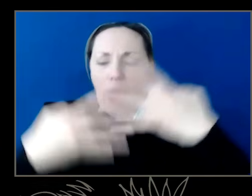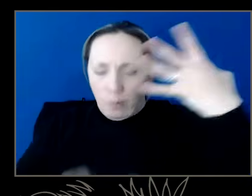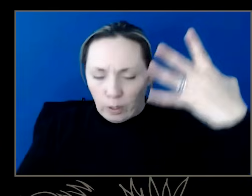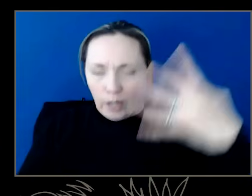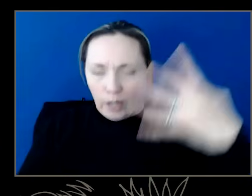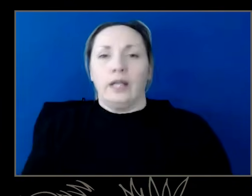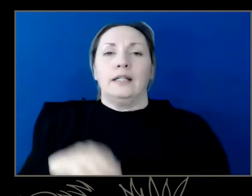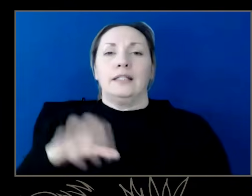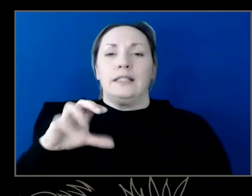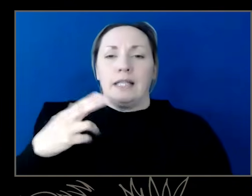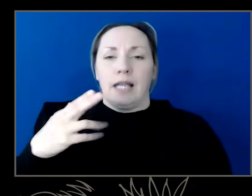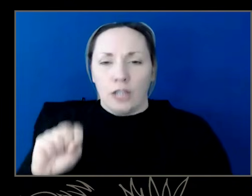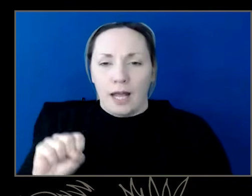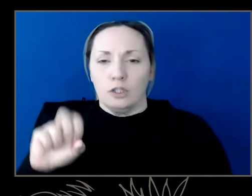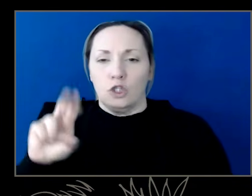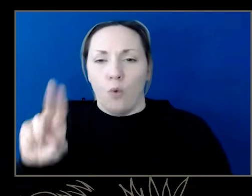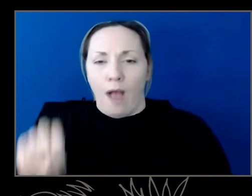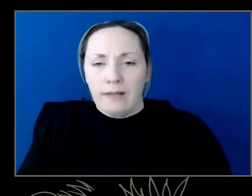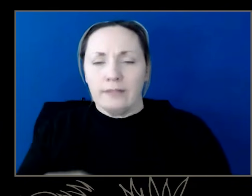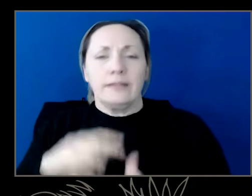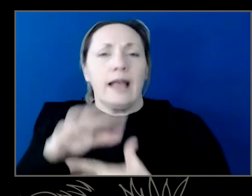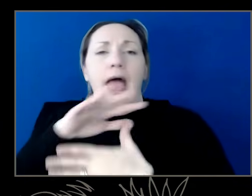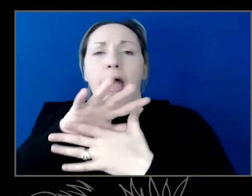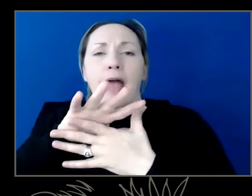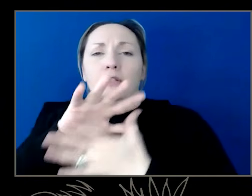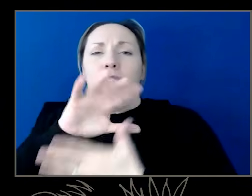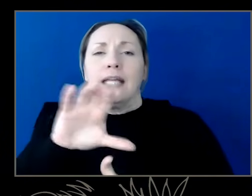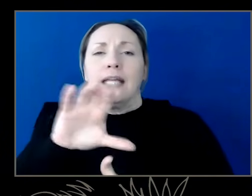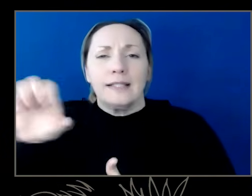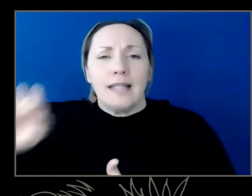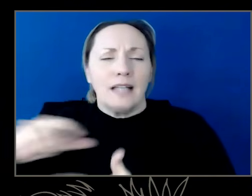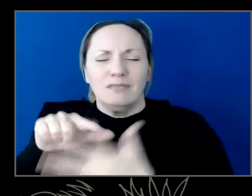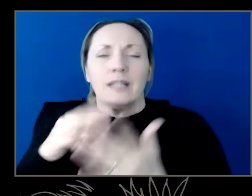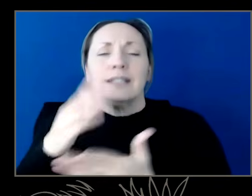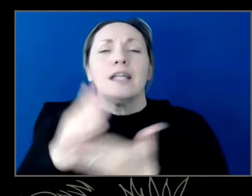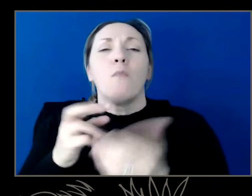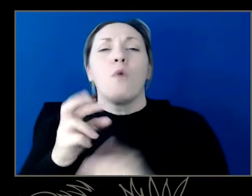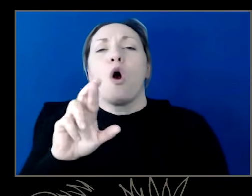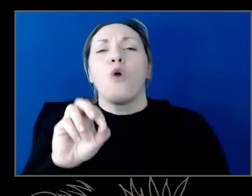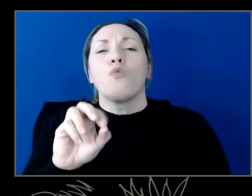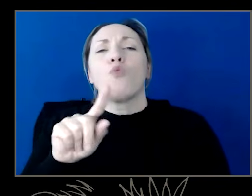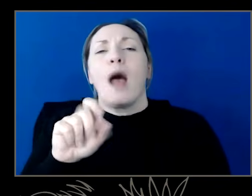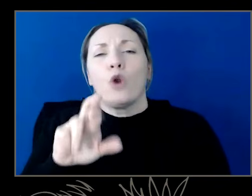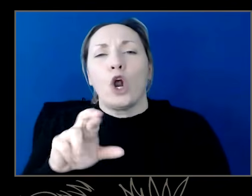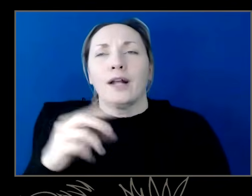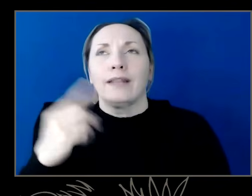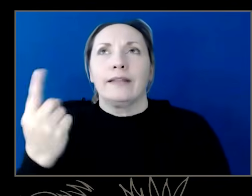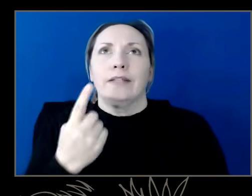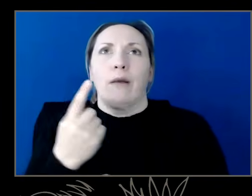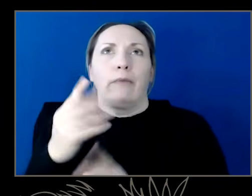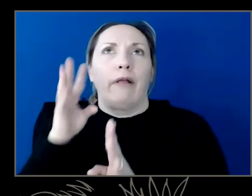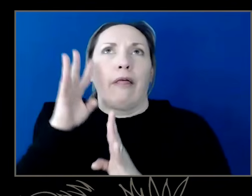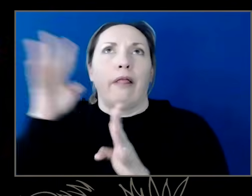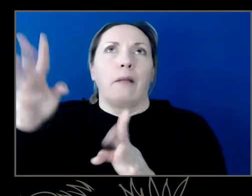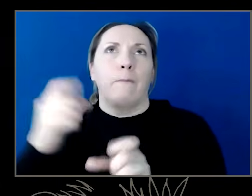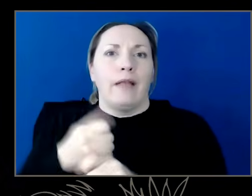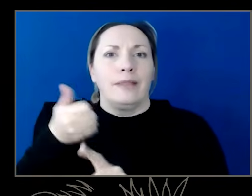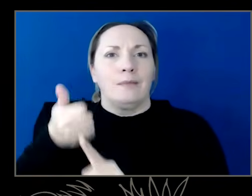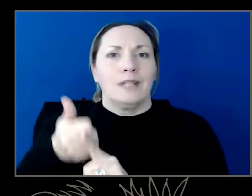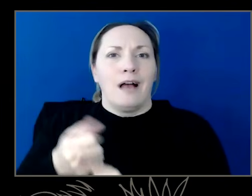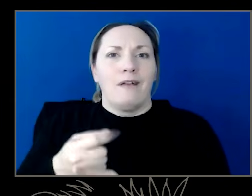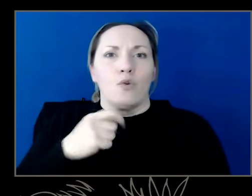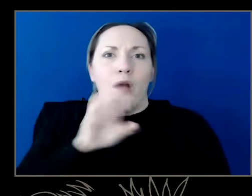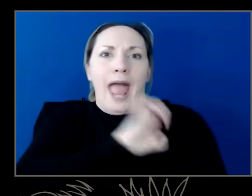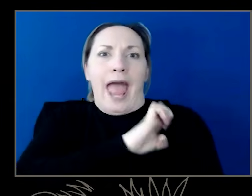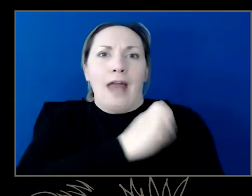some other router that exists out there that somebody made on one weekend on a bunch of Red Bull. TypeScript